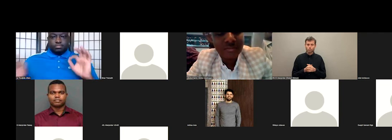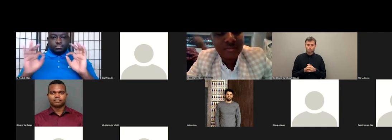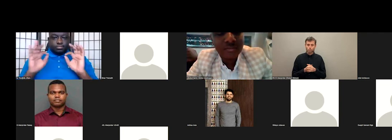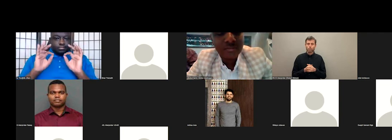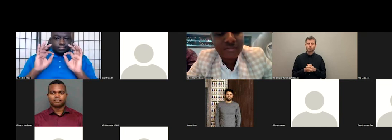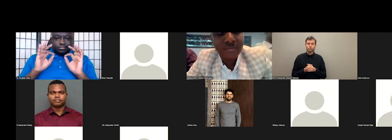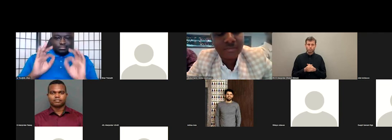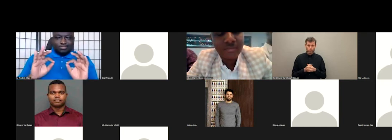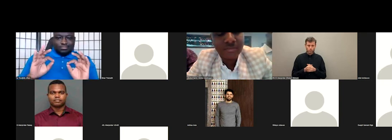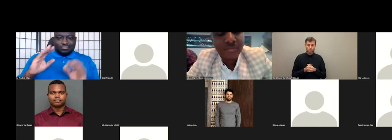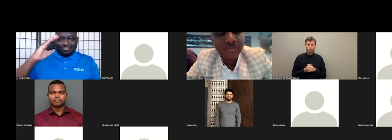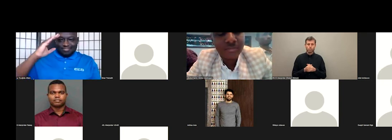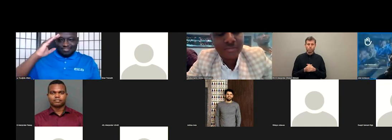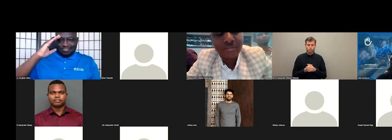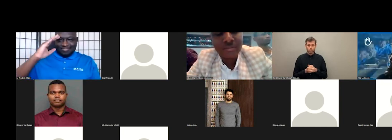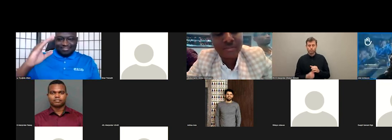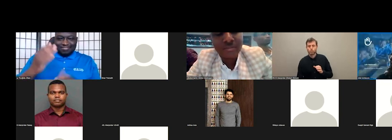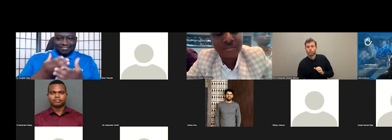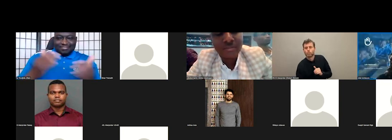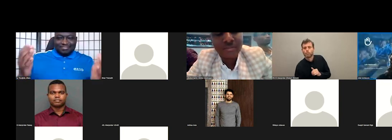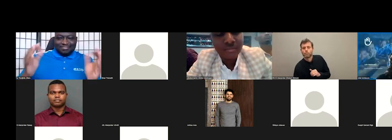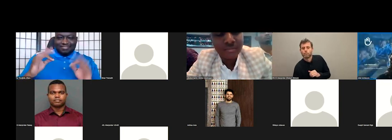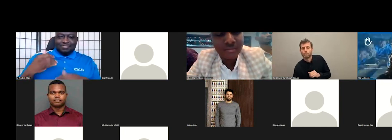Can you put your microphone, please?